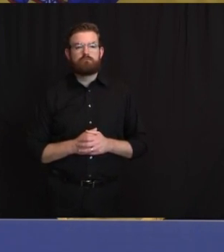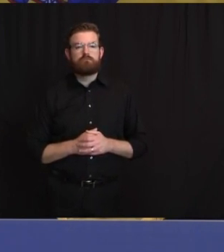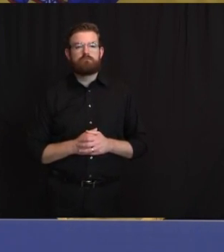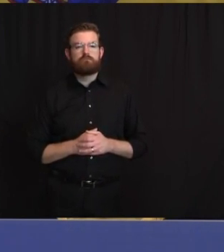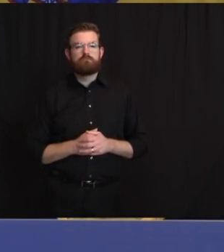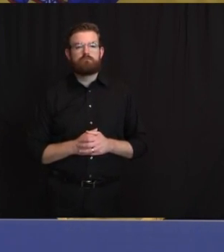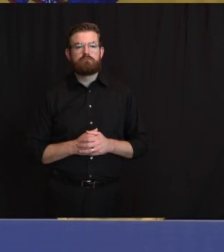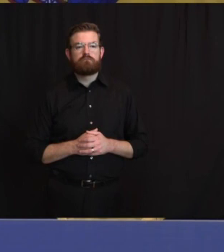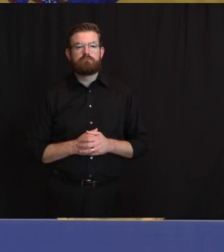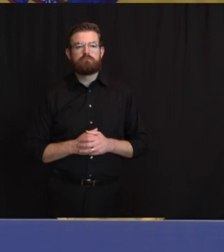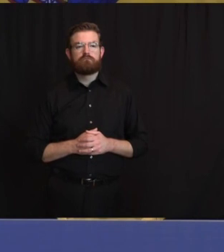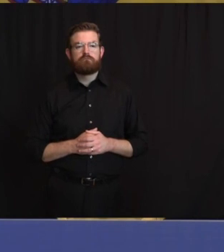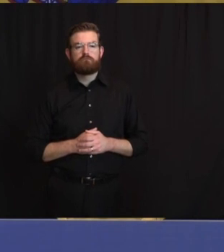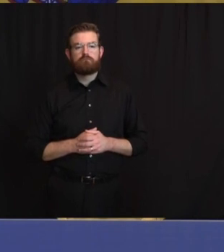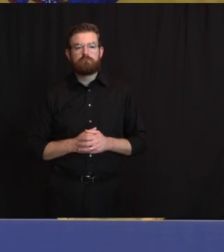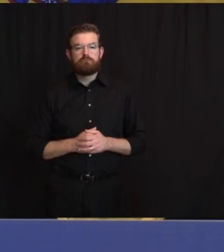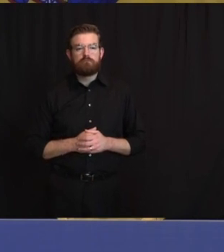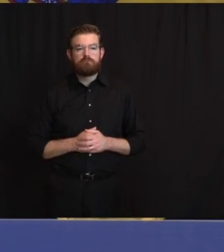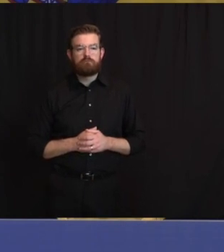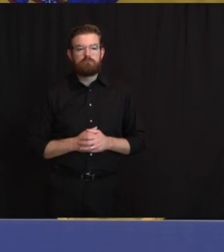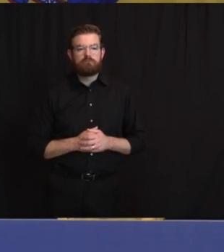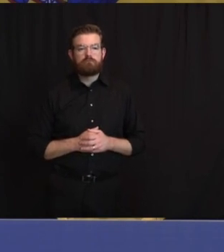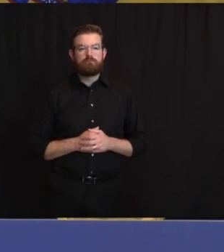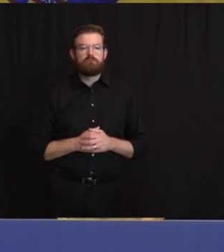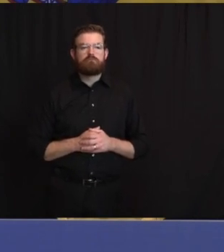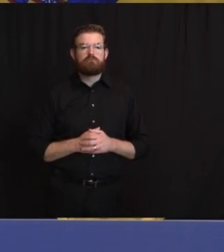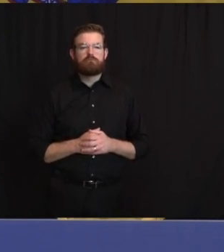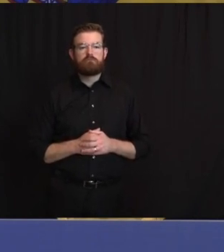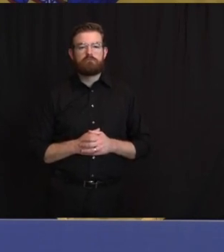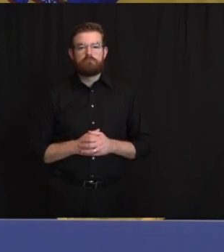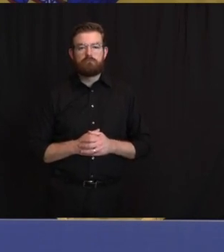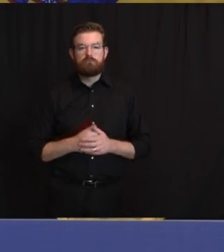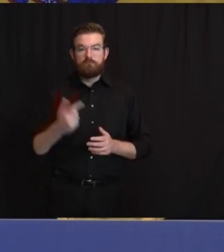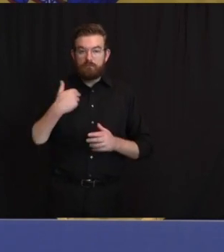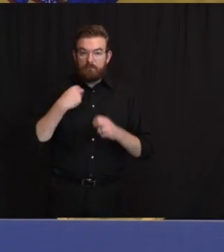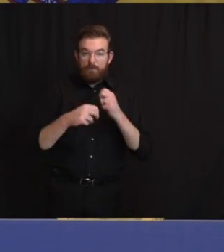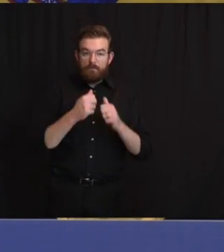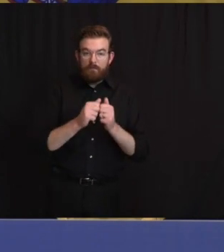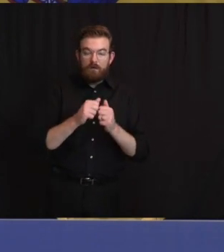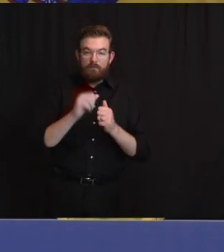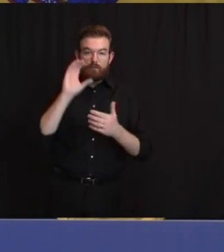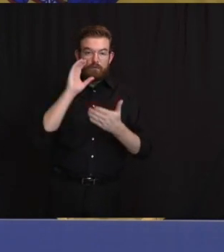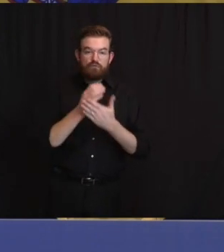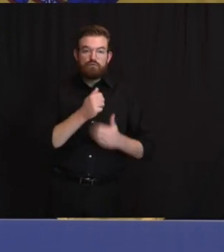soldiers helping to count votes. Yeah, I answered it. Thank you. Sir, do you have any? You good?